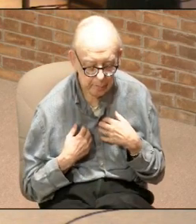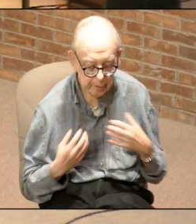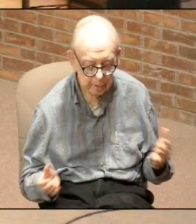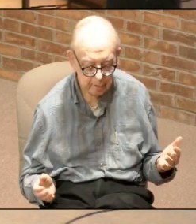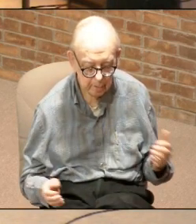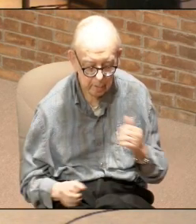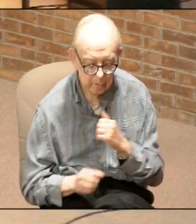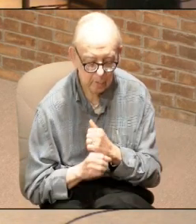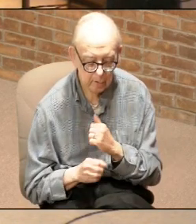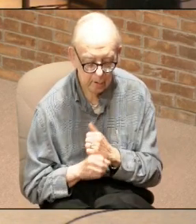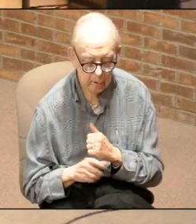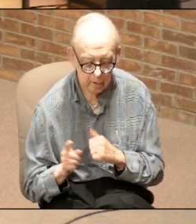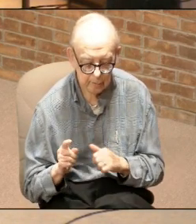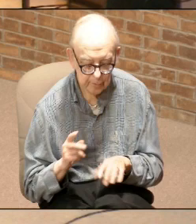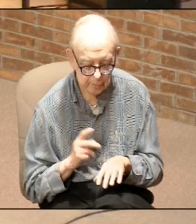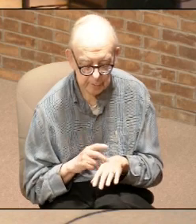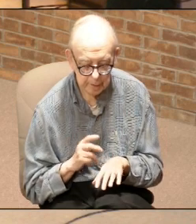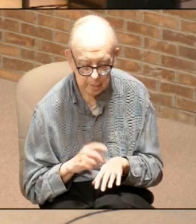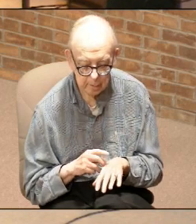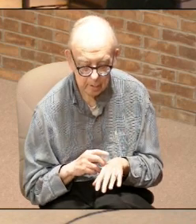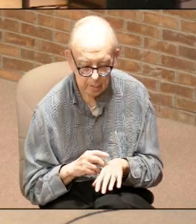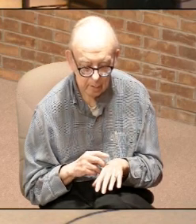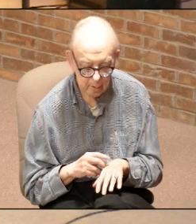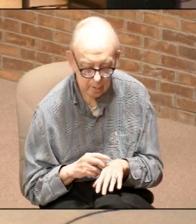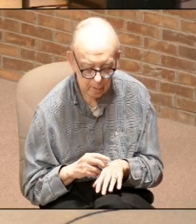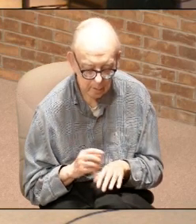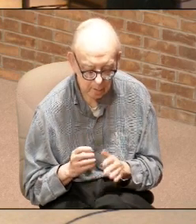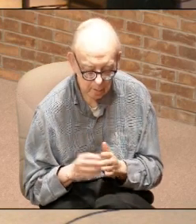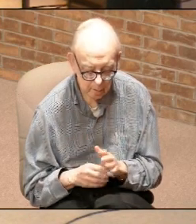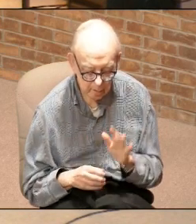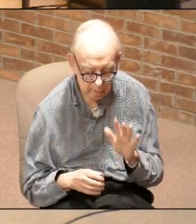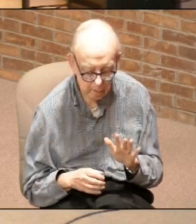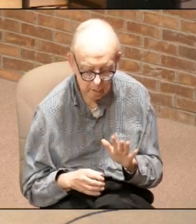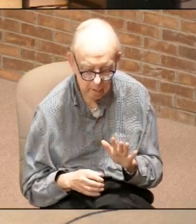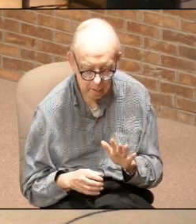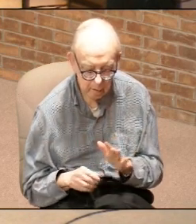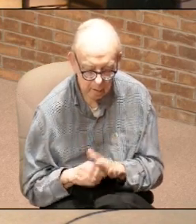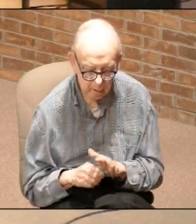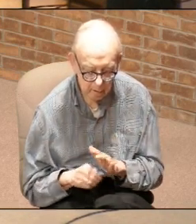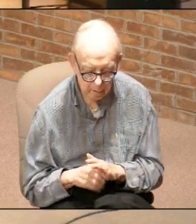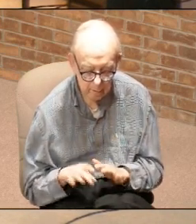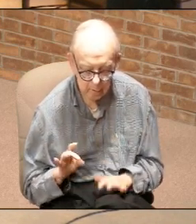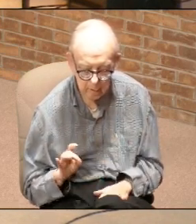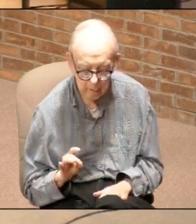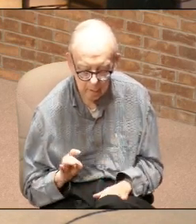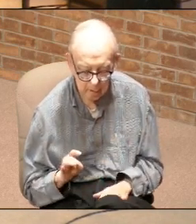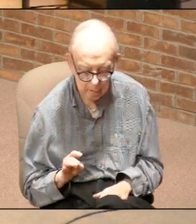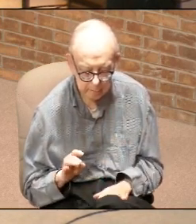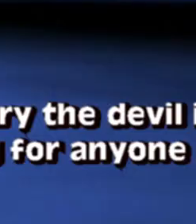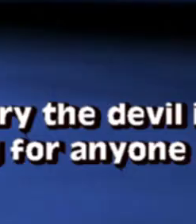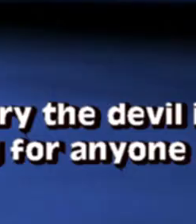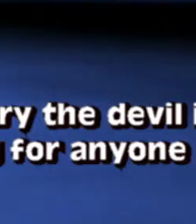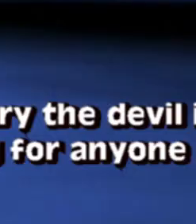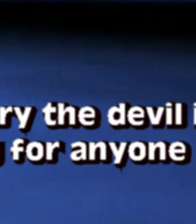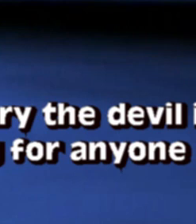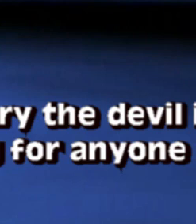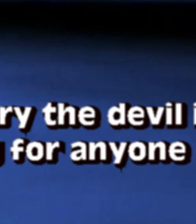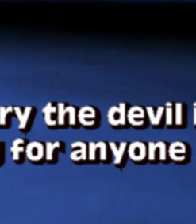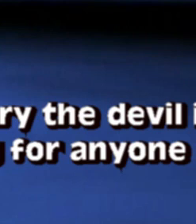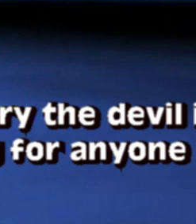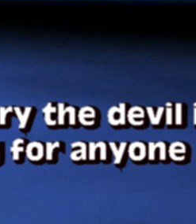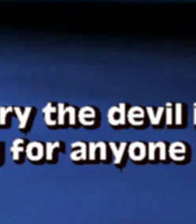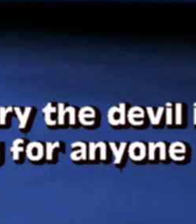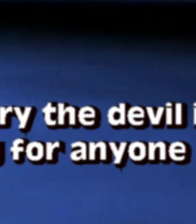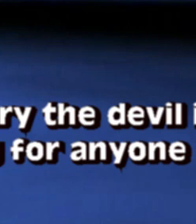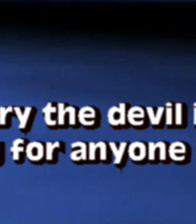first peter first peter chapter five and verse number eight look at what he says be